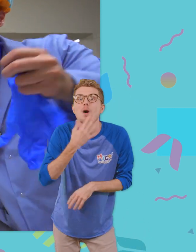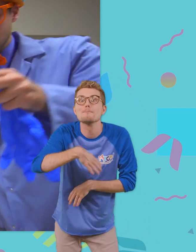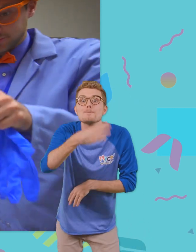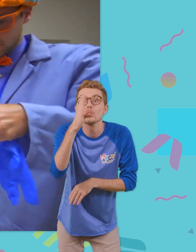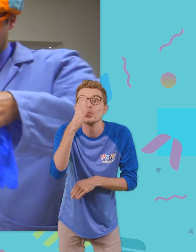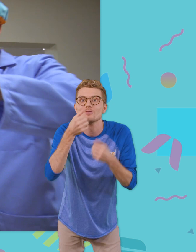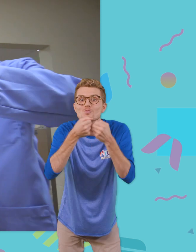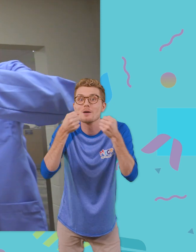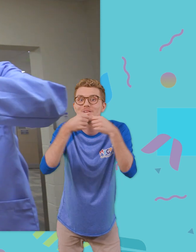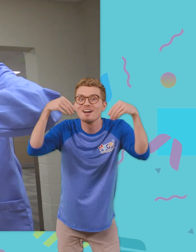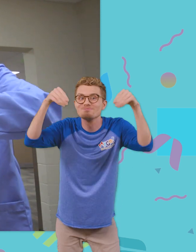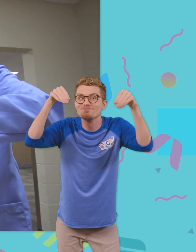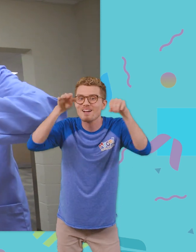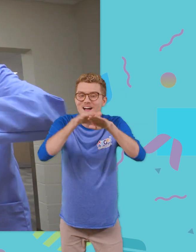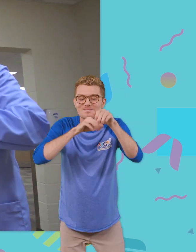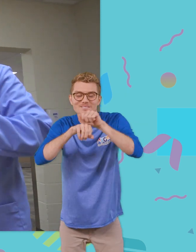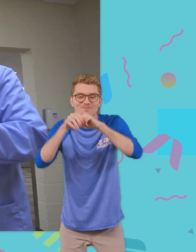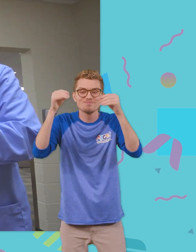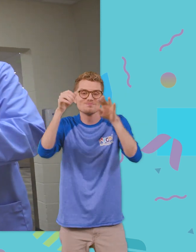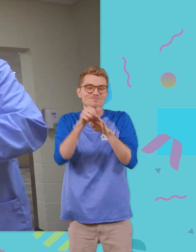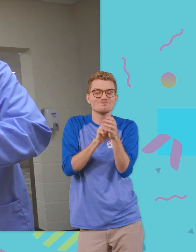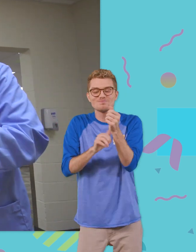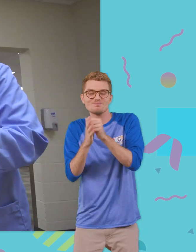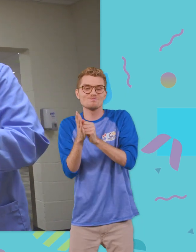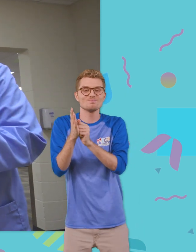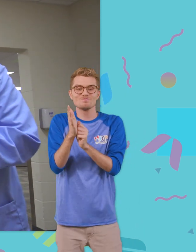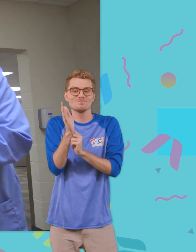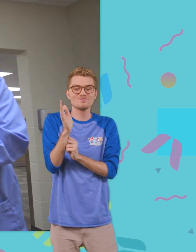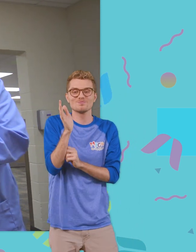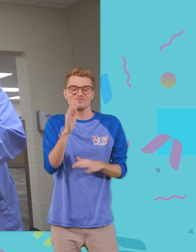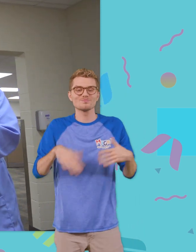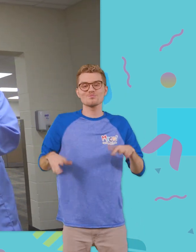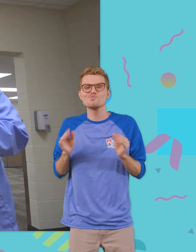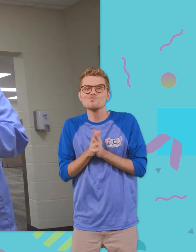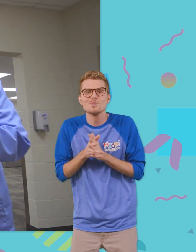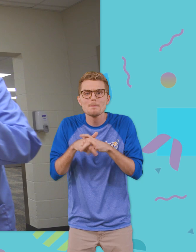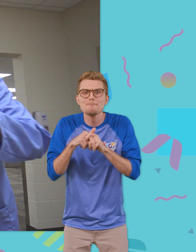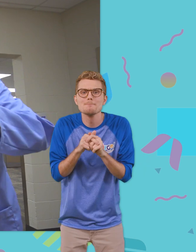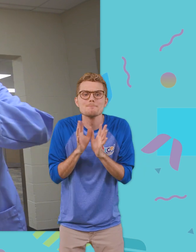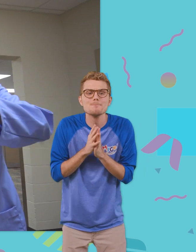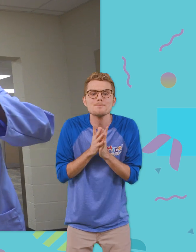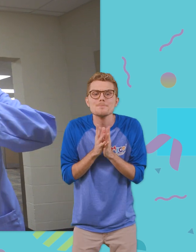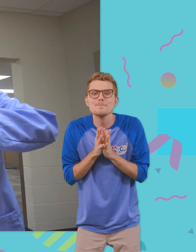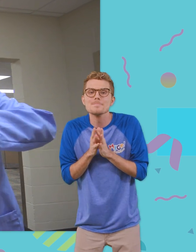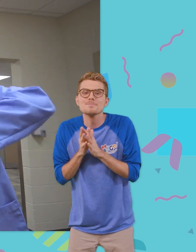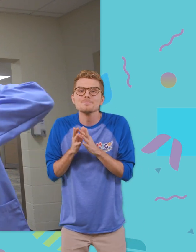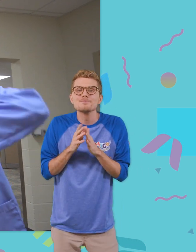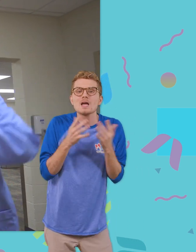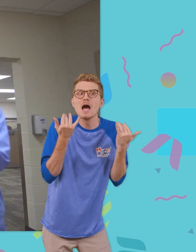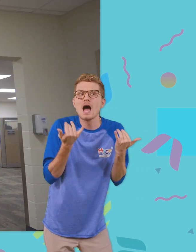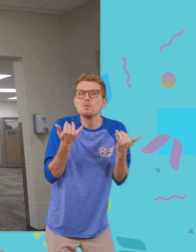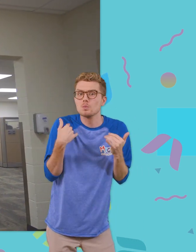these. Blue rubber gloves. So we wear these so then we don't make our own fingerprints on the